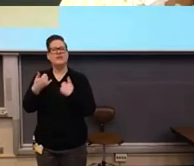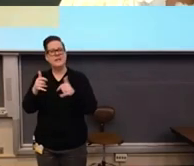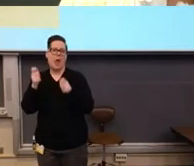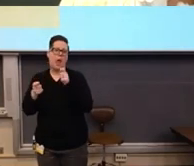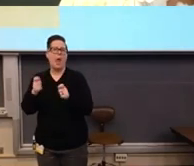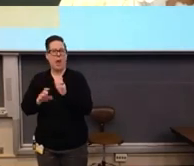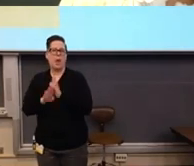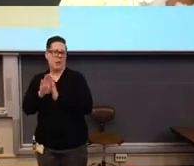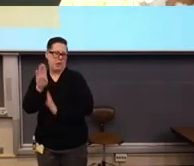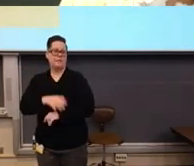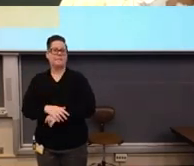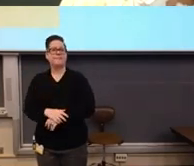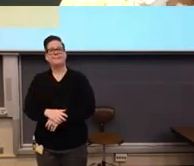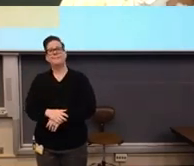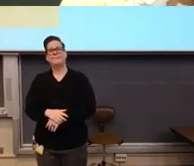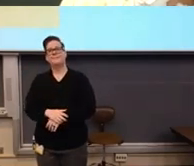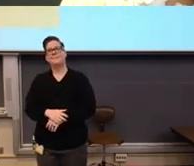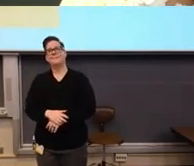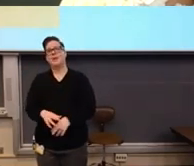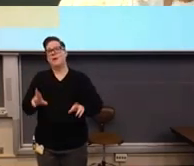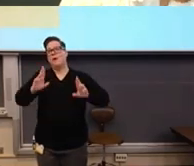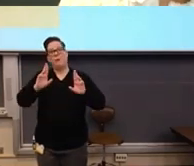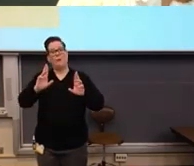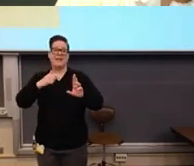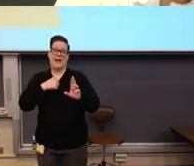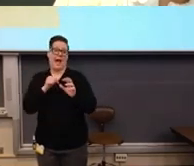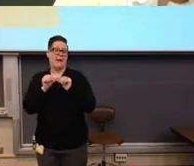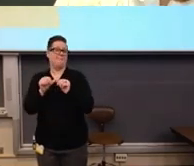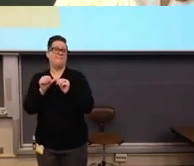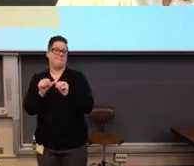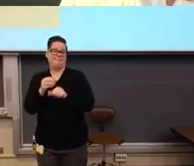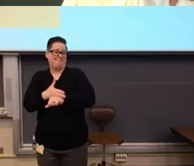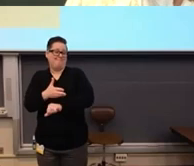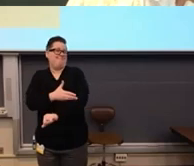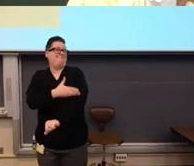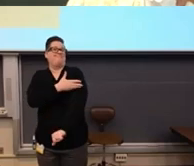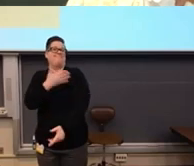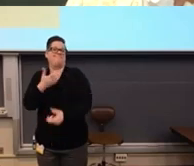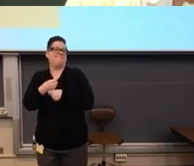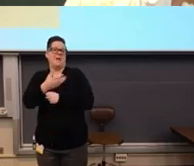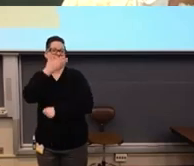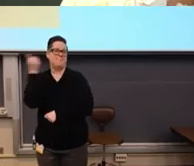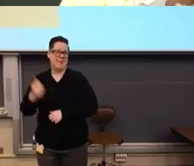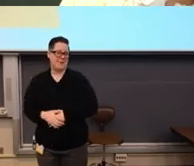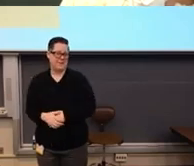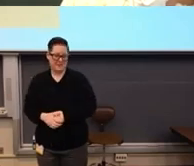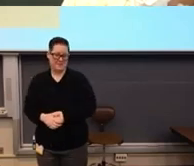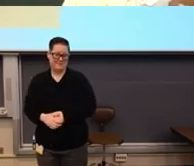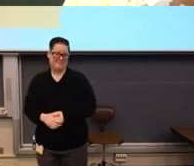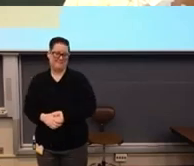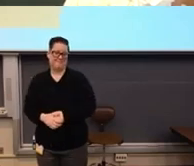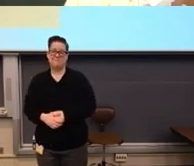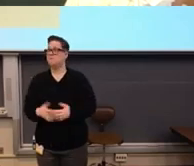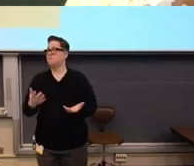development. Hopefully I'm continually perfecting it. And certainly I'm open